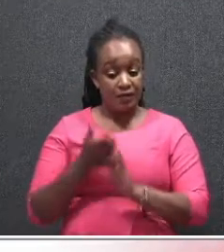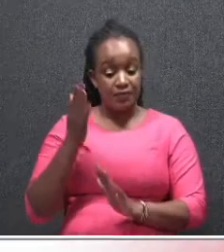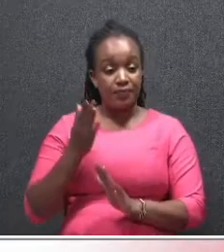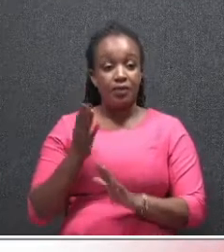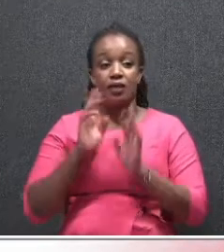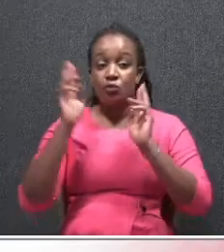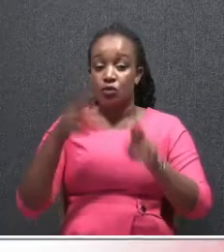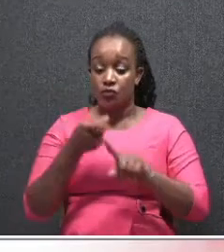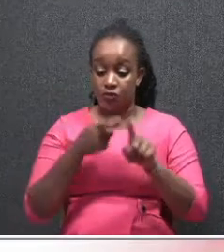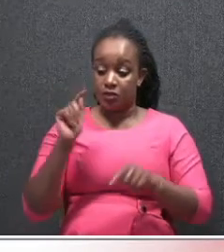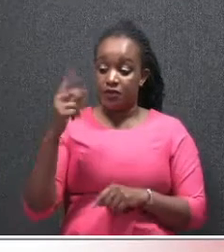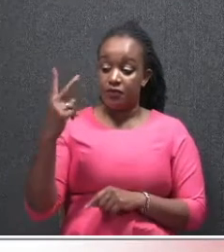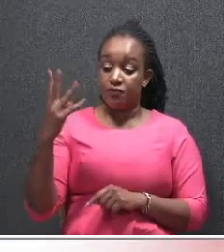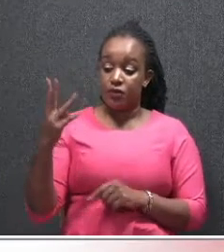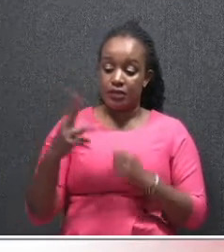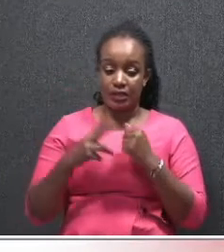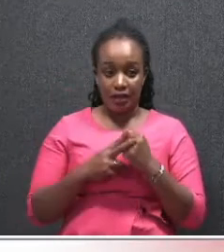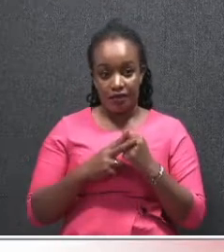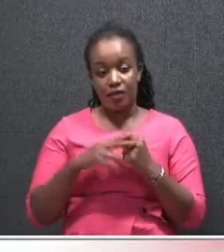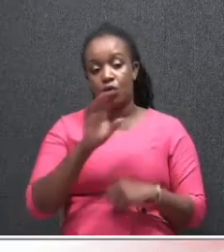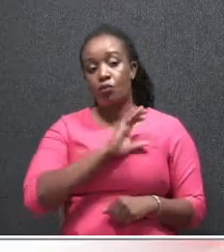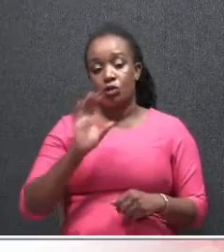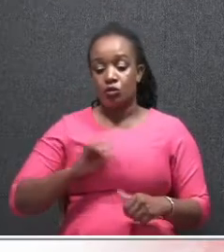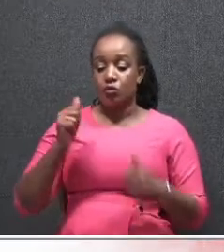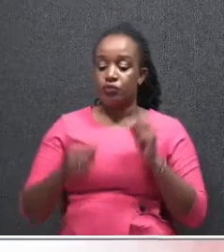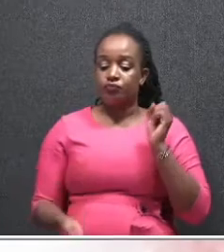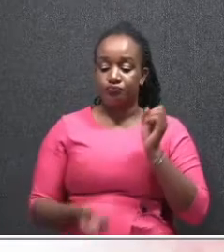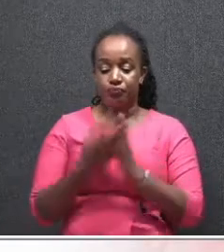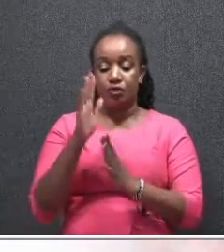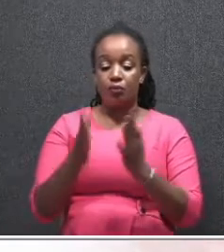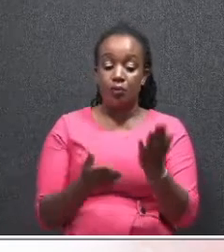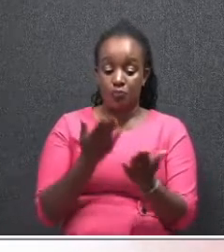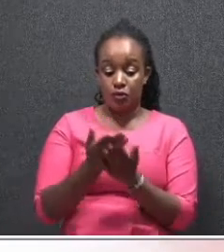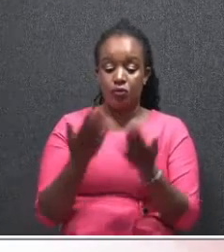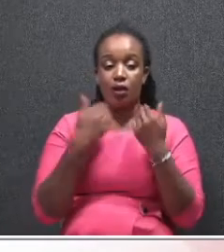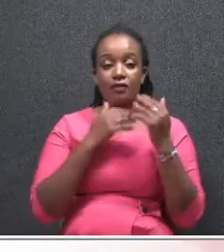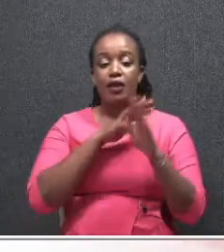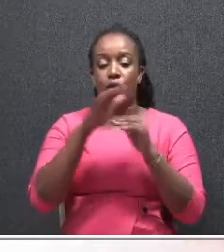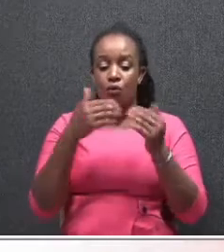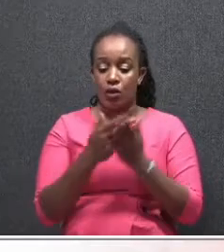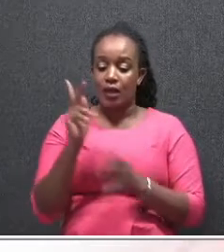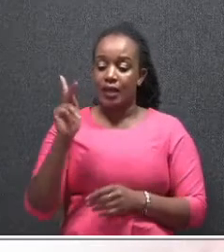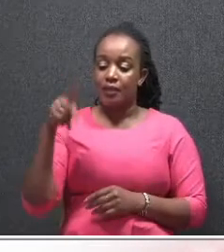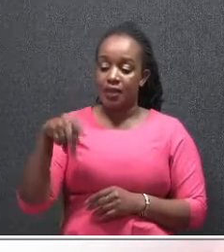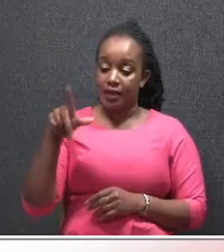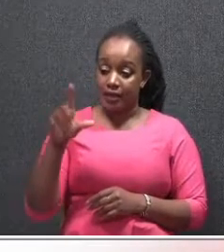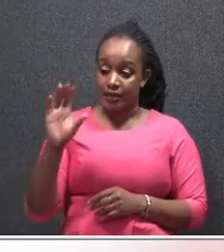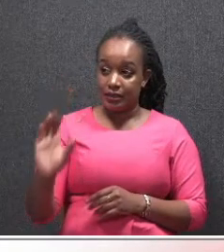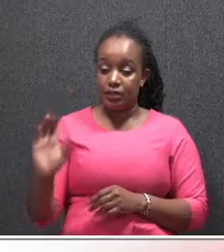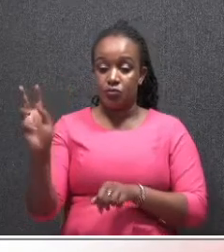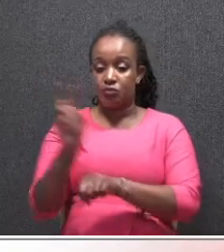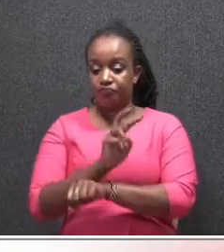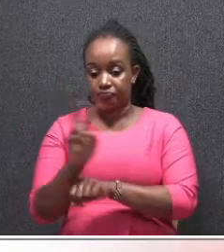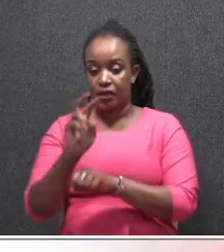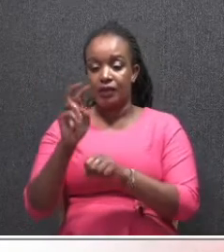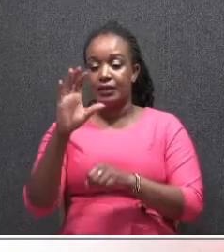force appointed by the President and chaired by John Ngumi proposed an overhaul of the KPLC to be supervised by the Cabinet